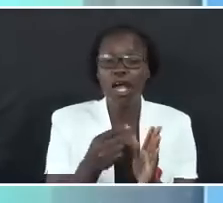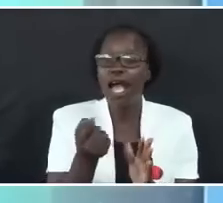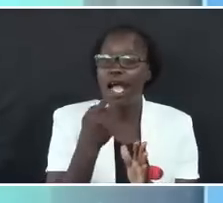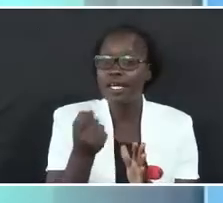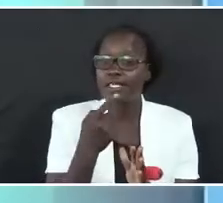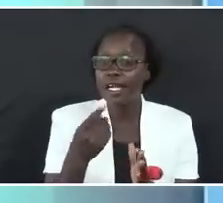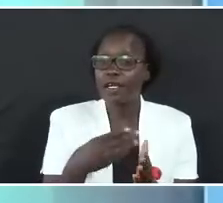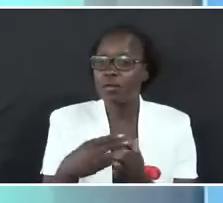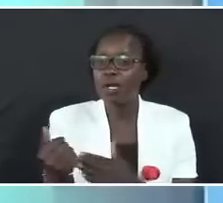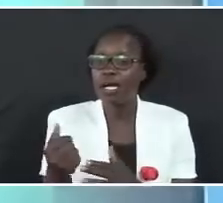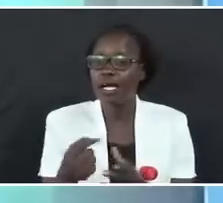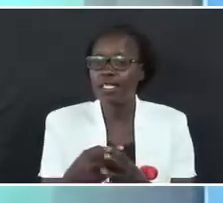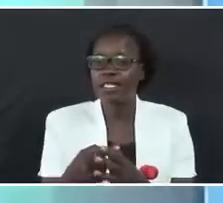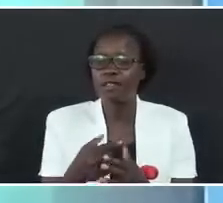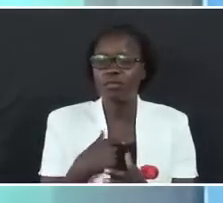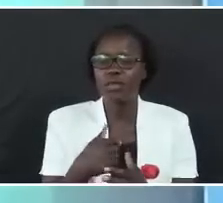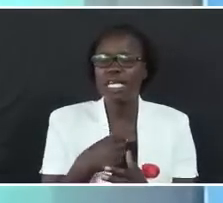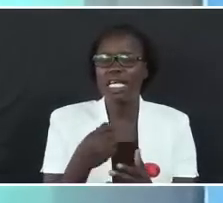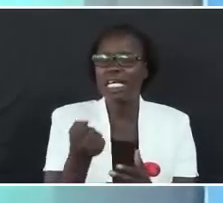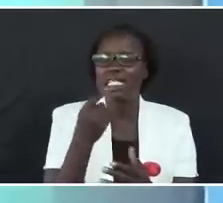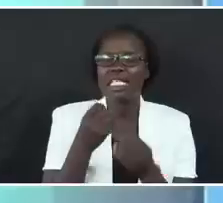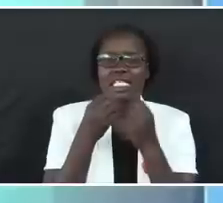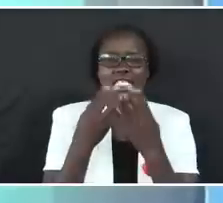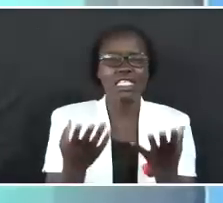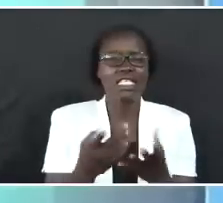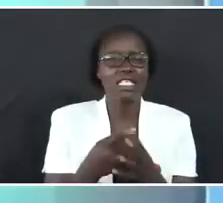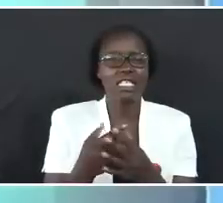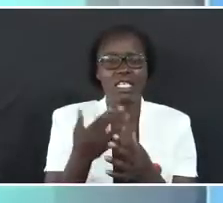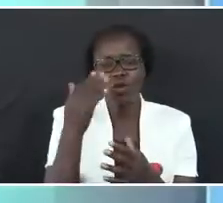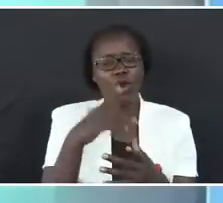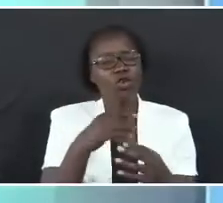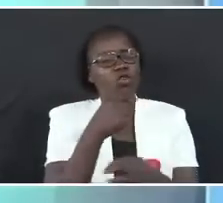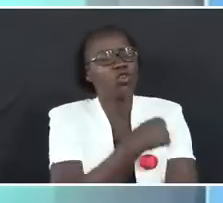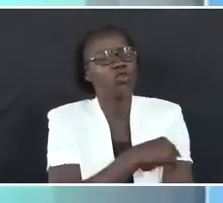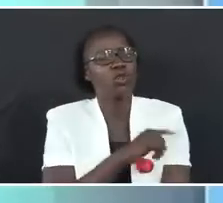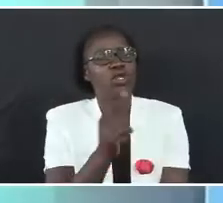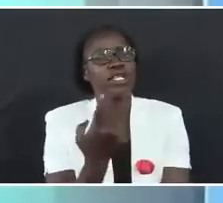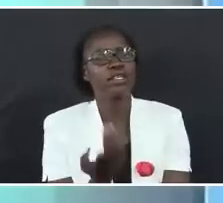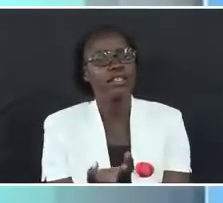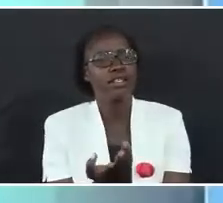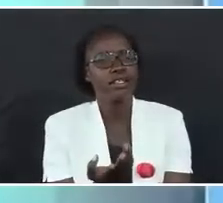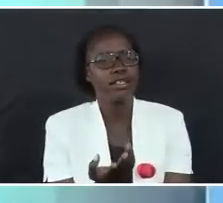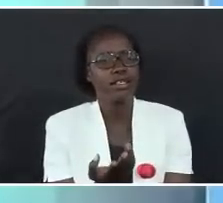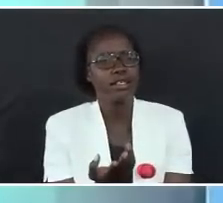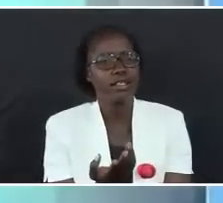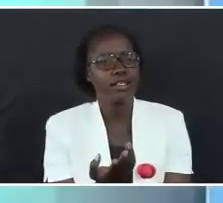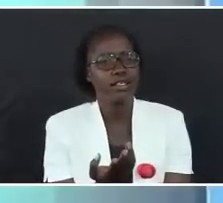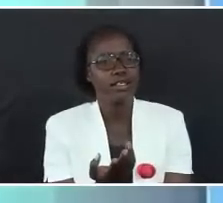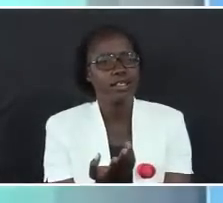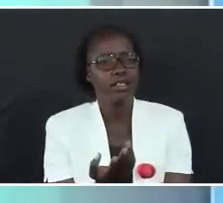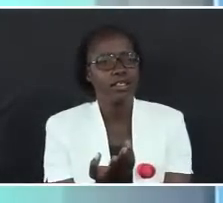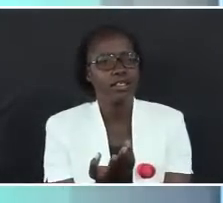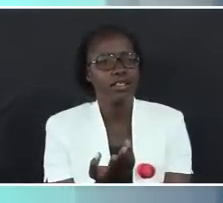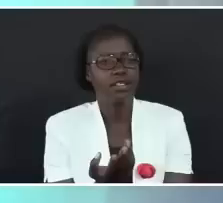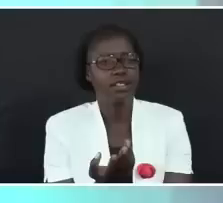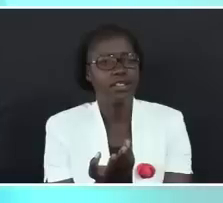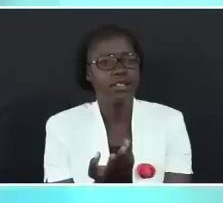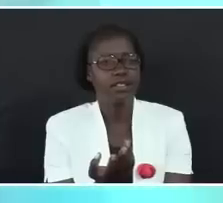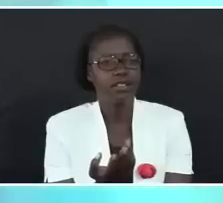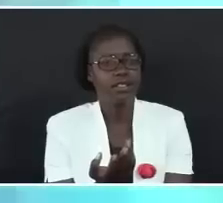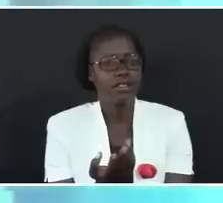buy drugs, and then you say, I'm not taking drugs. So why were you going to see the doctor in the first place?